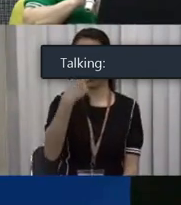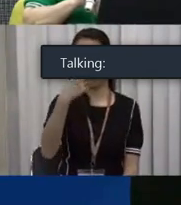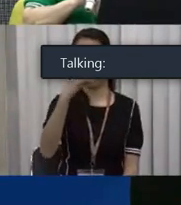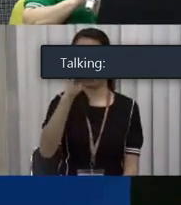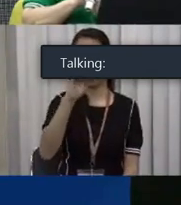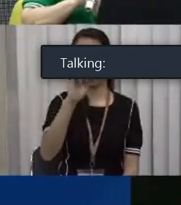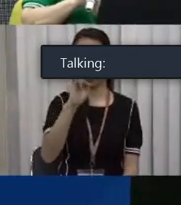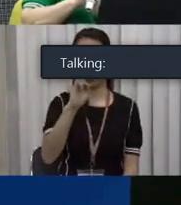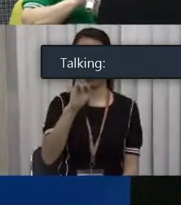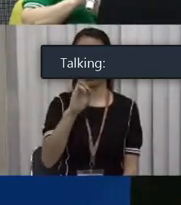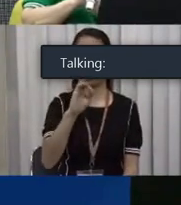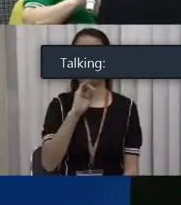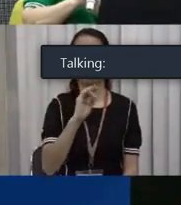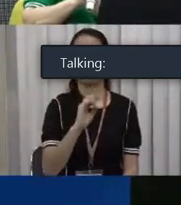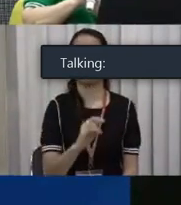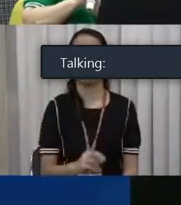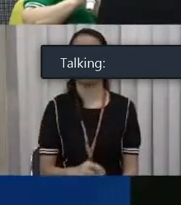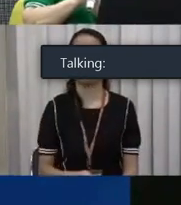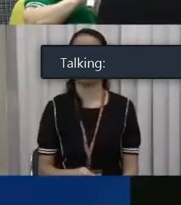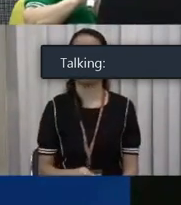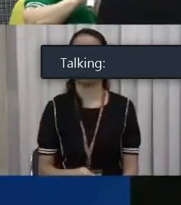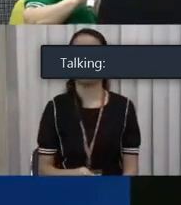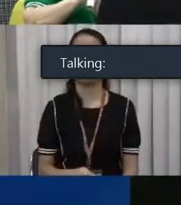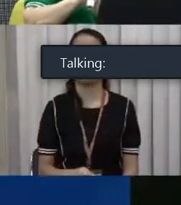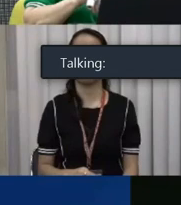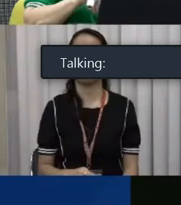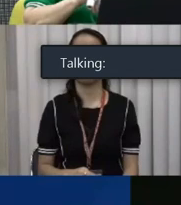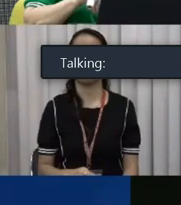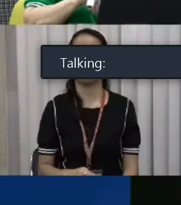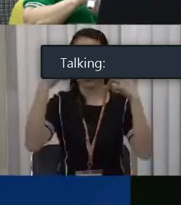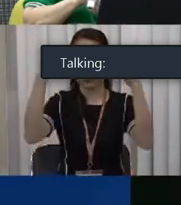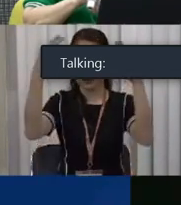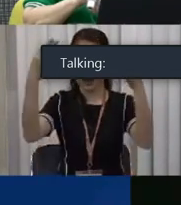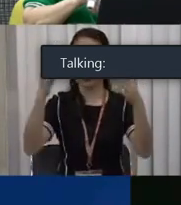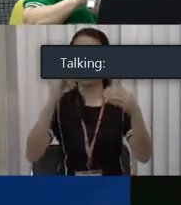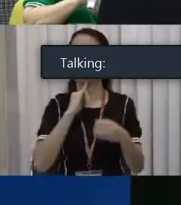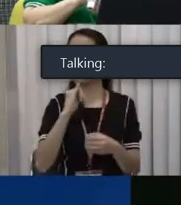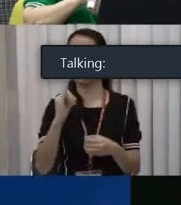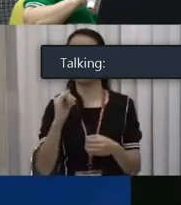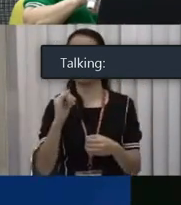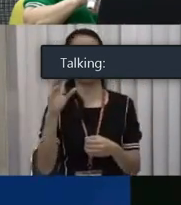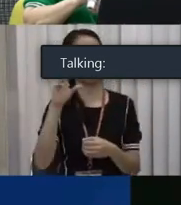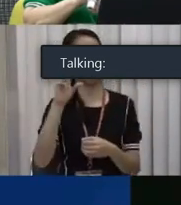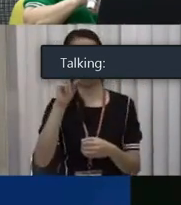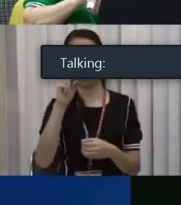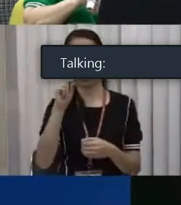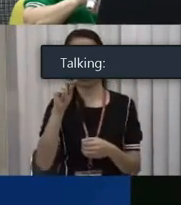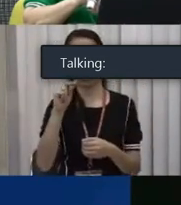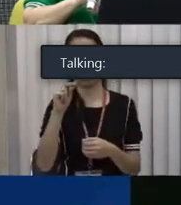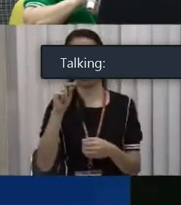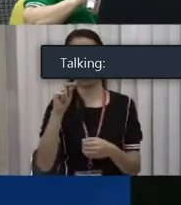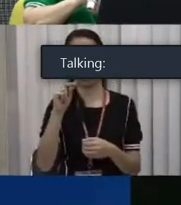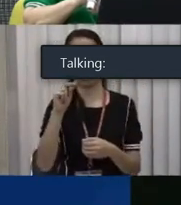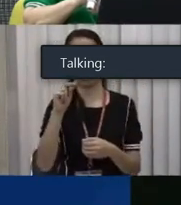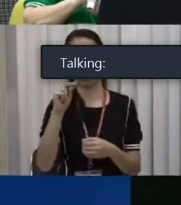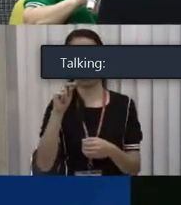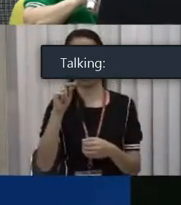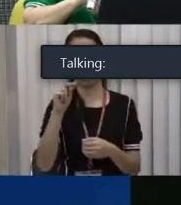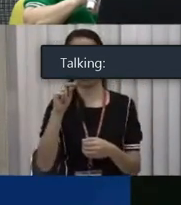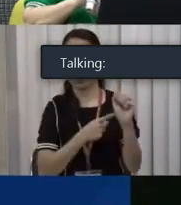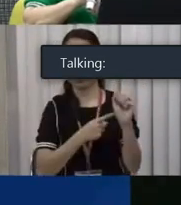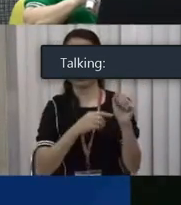kodigo, anonymous. So, success has no definite head start in life. It mainly depends